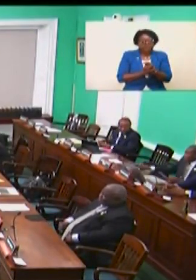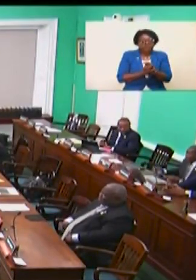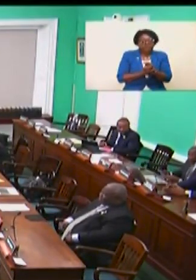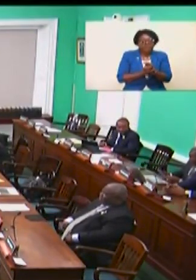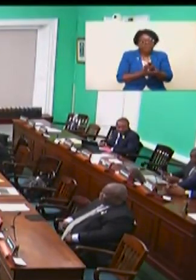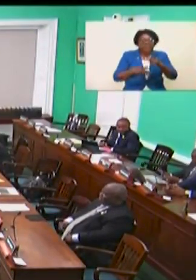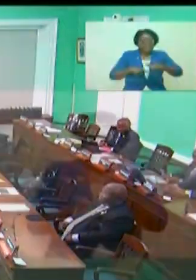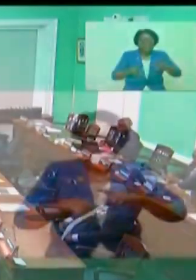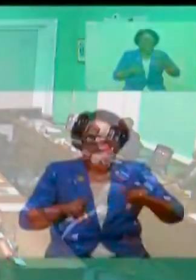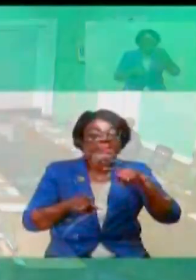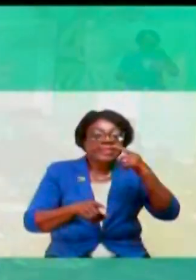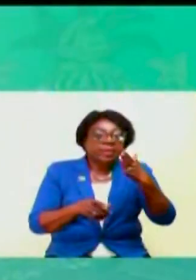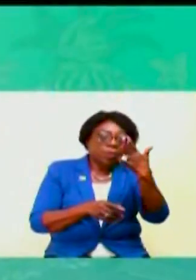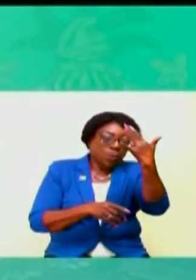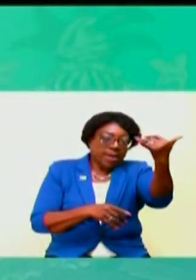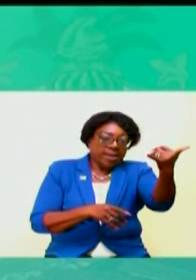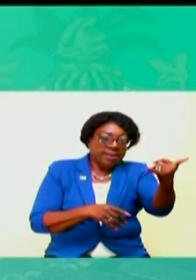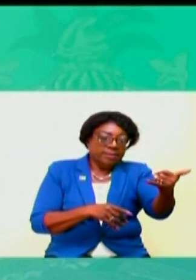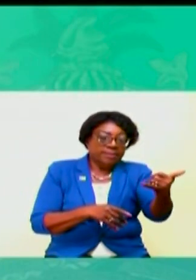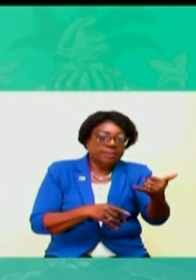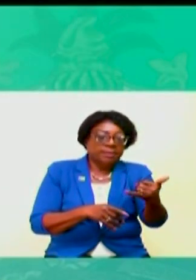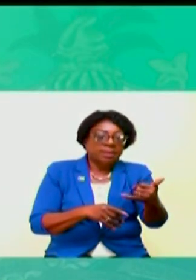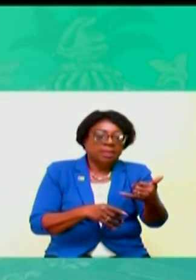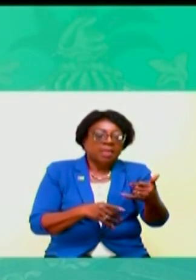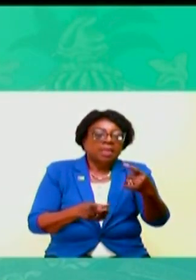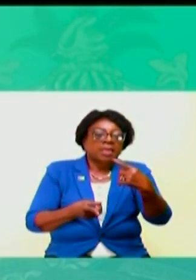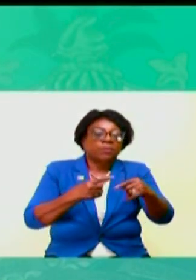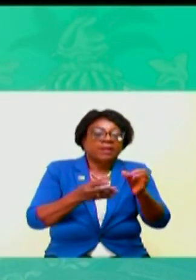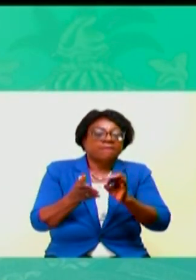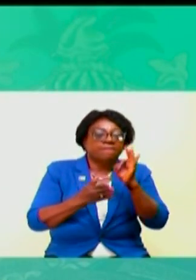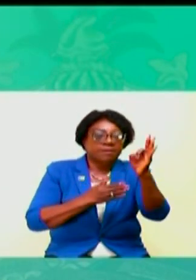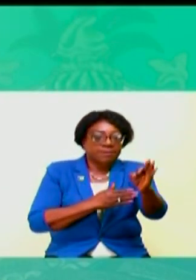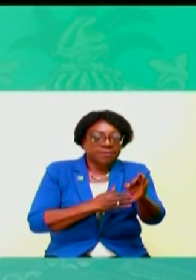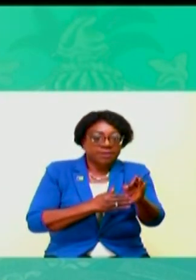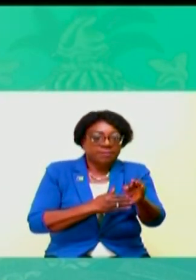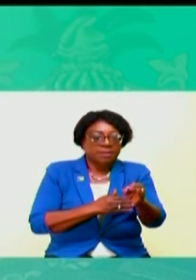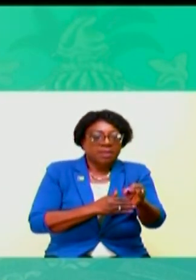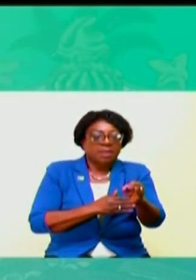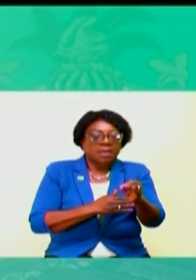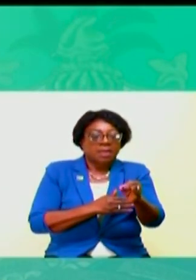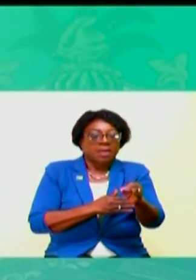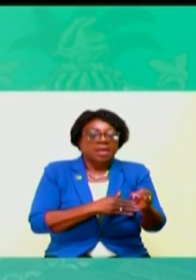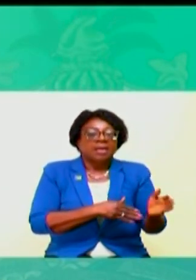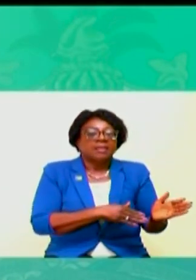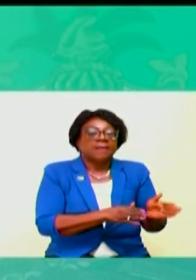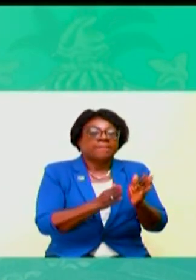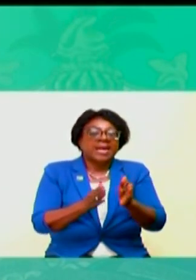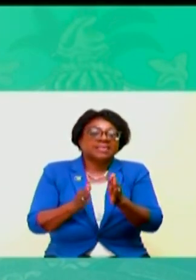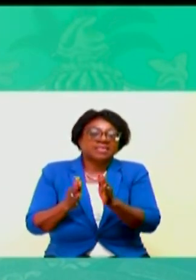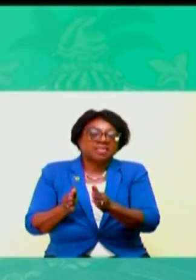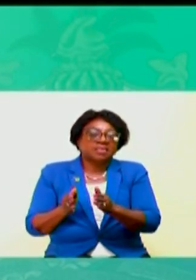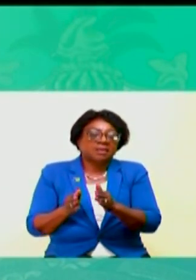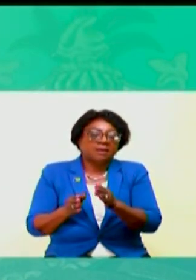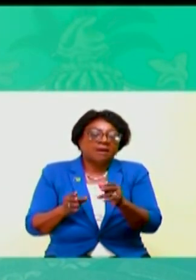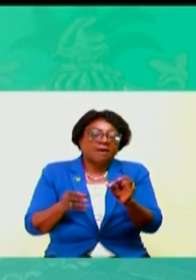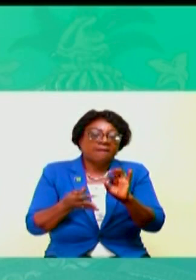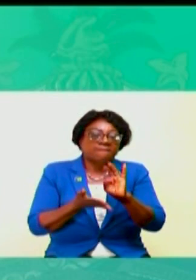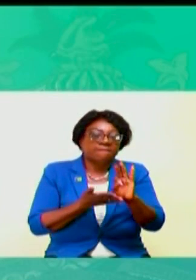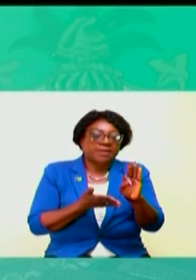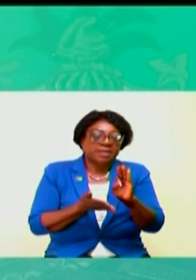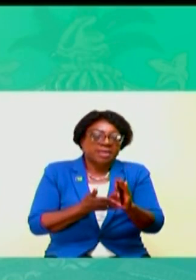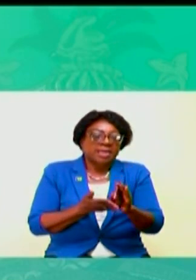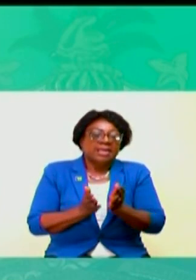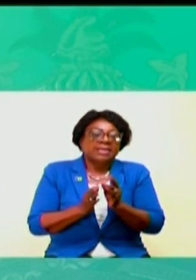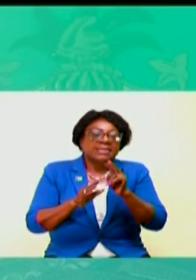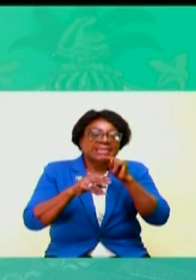Let me tell you why. It gone further. The passenger fee, listen to this. The Nassau Cruise